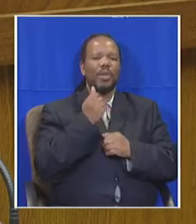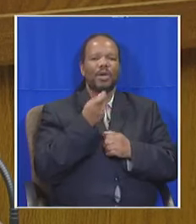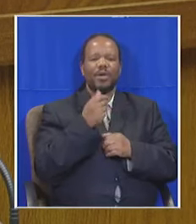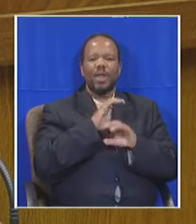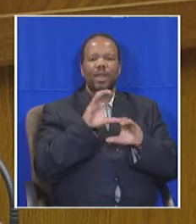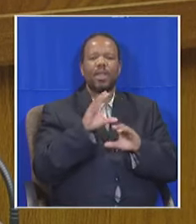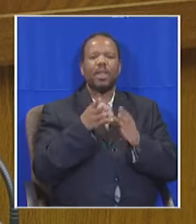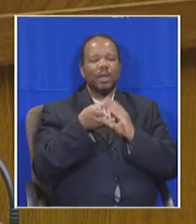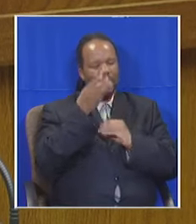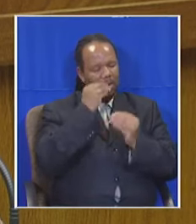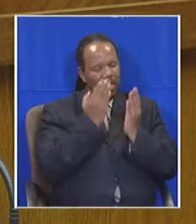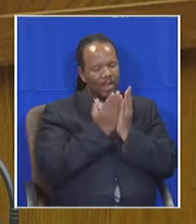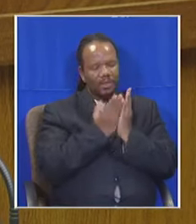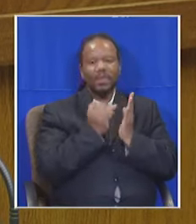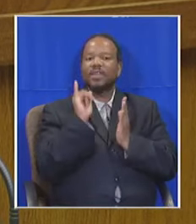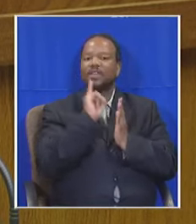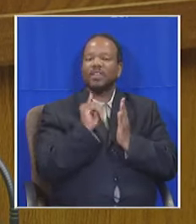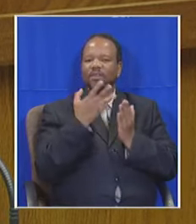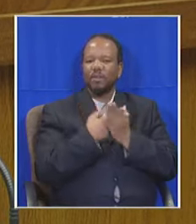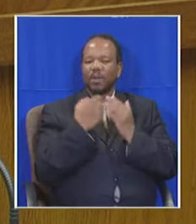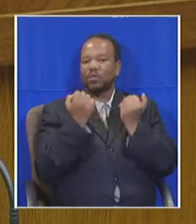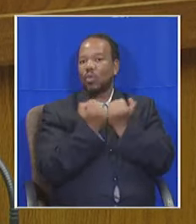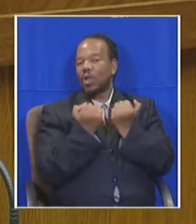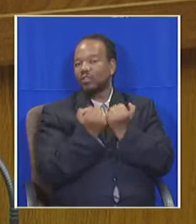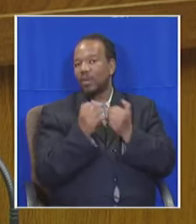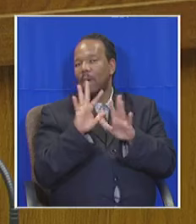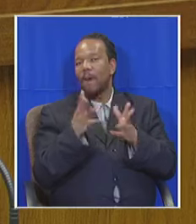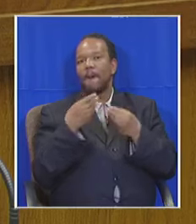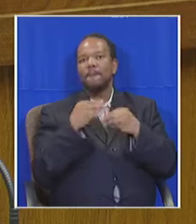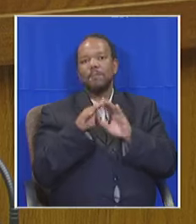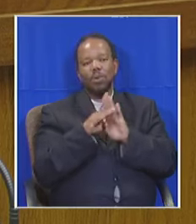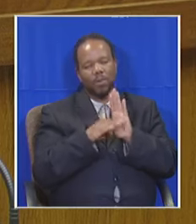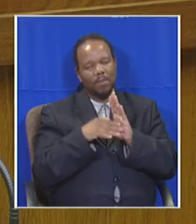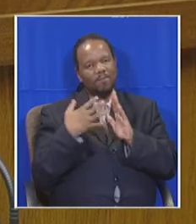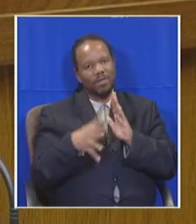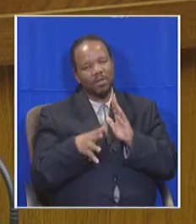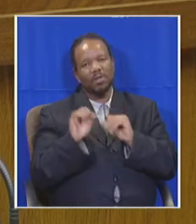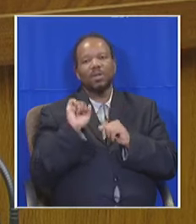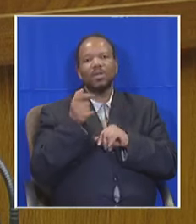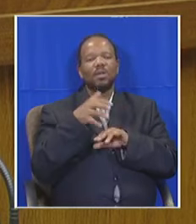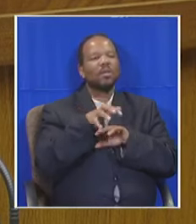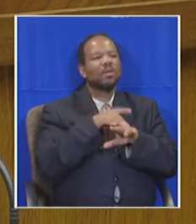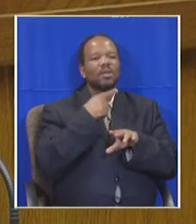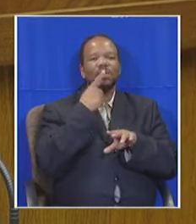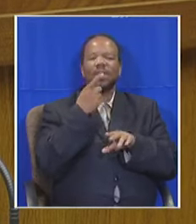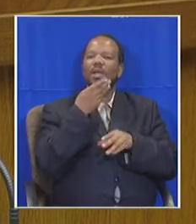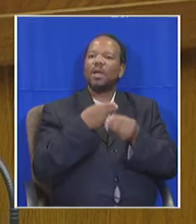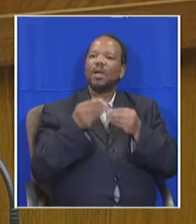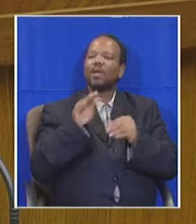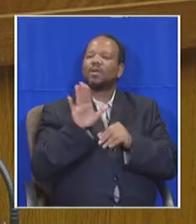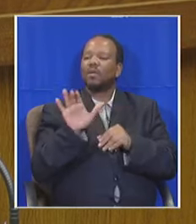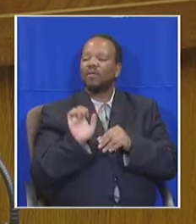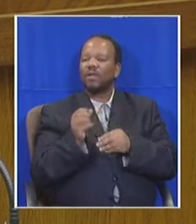learnership, internship, and scholarship programs. The Art and Culture Department has introduced the Mzansi Golden Economy Strategy, and a number